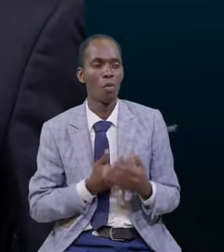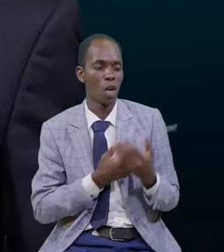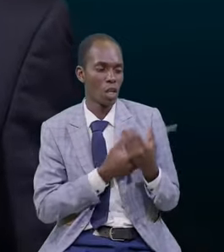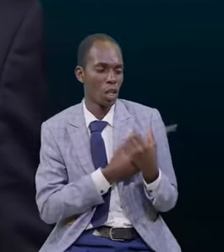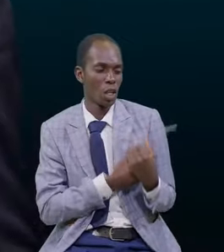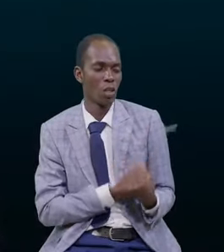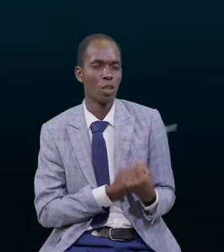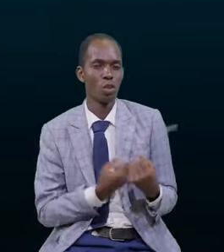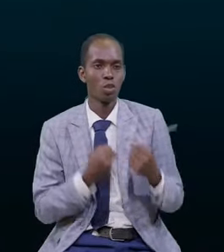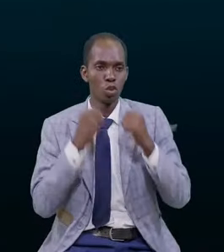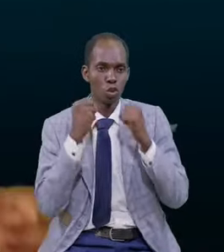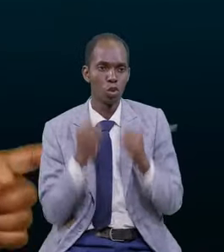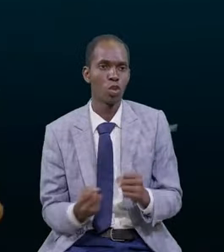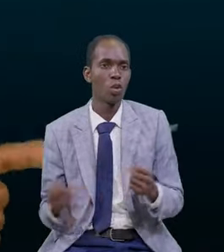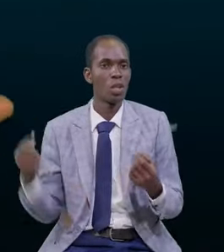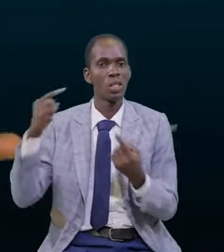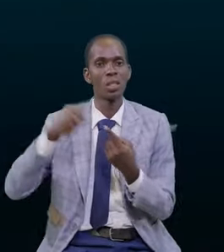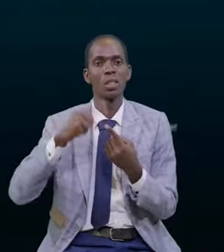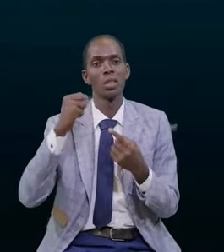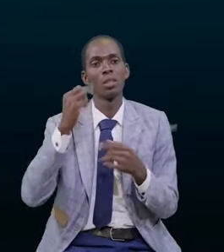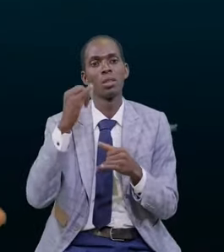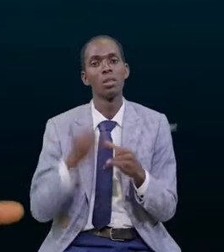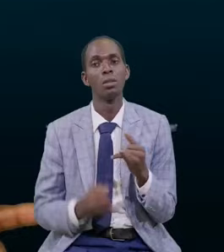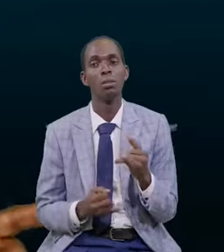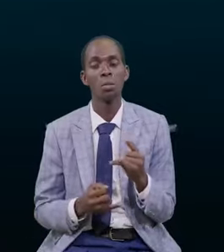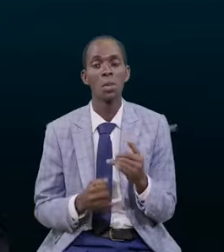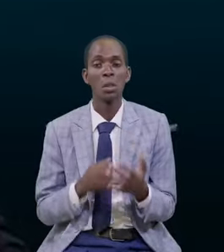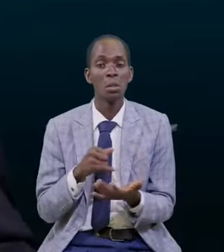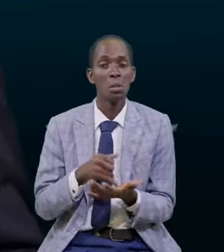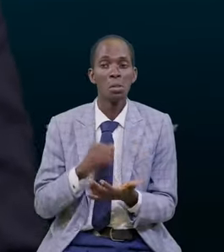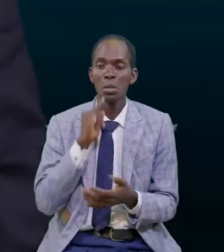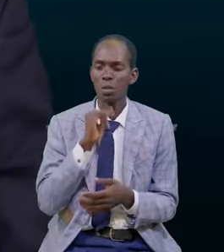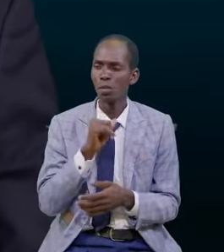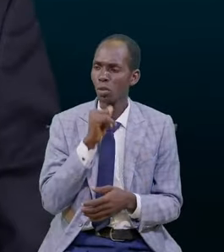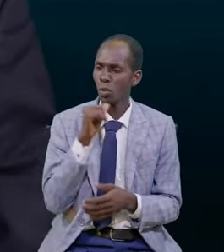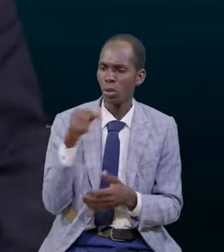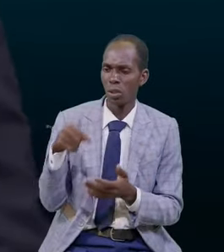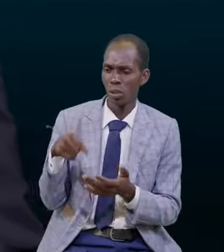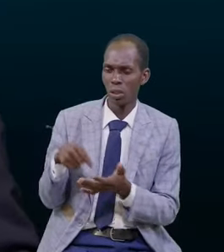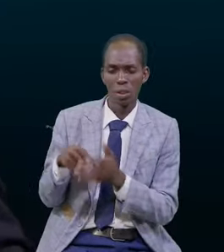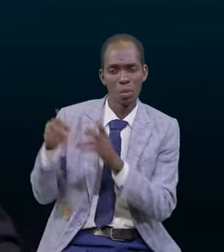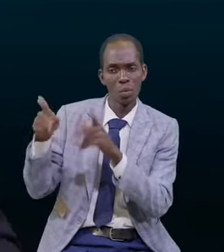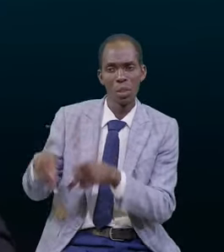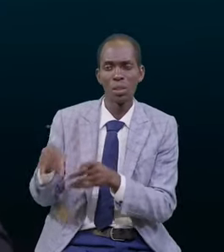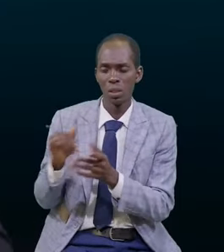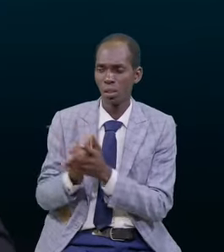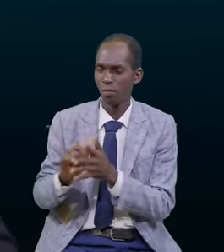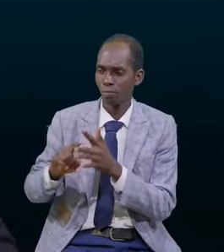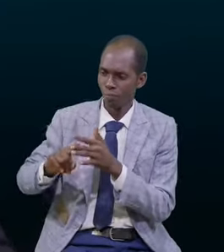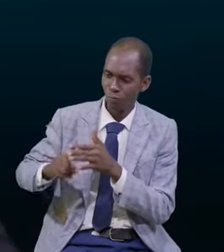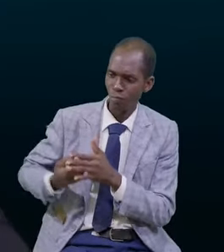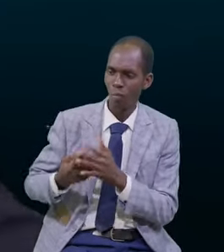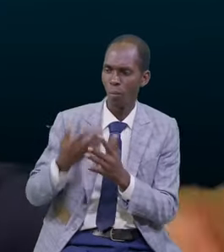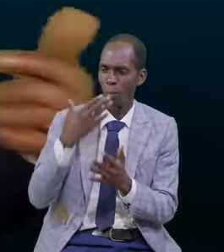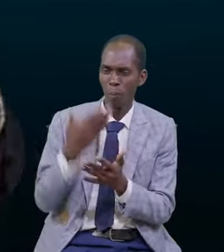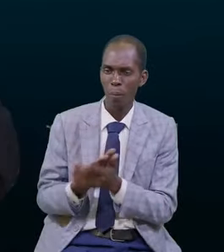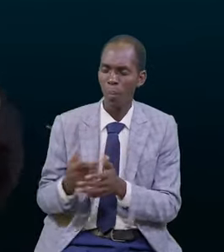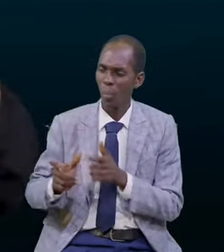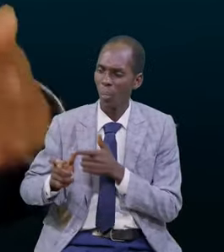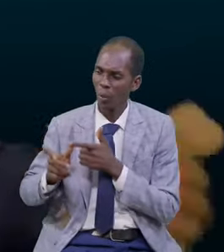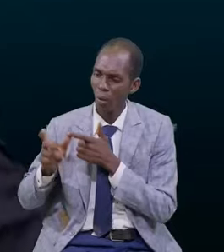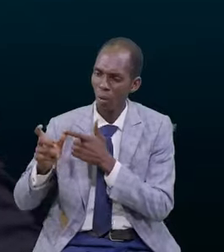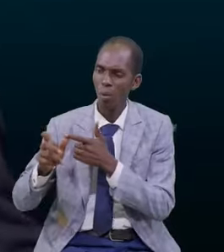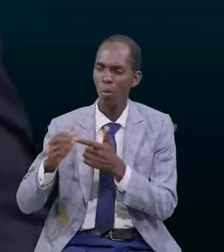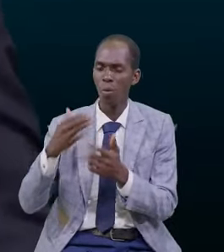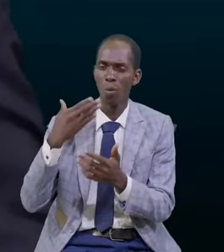end it's not this man that started so well and he he he ran so well his feet as Swift as asahel but